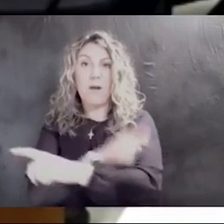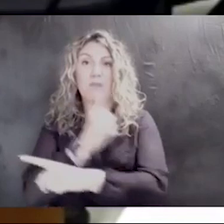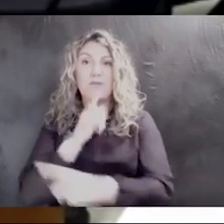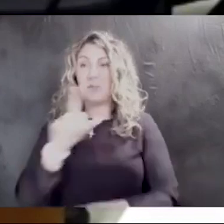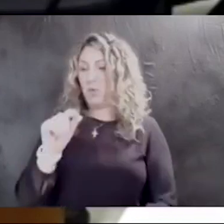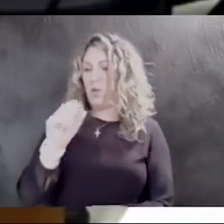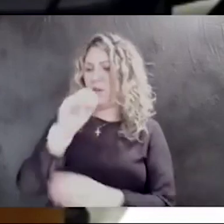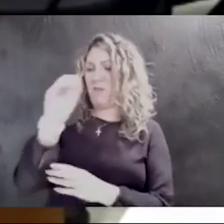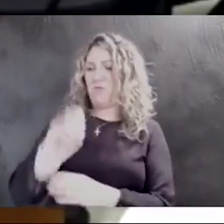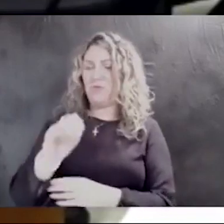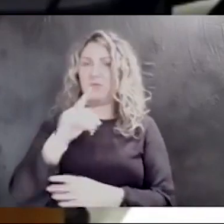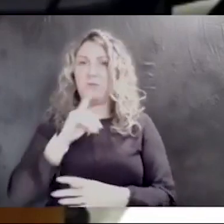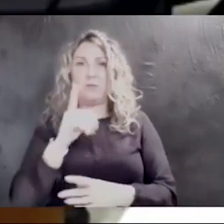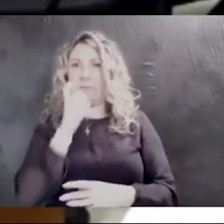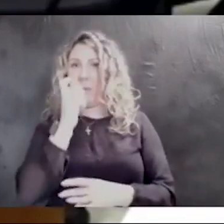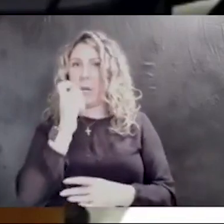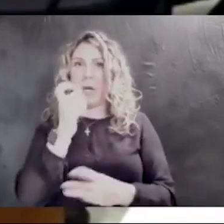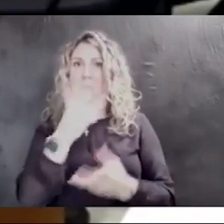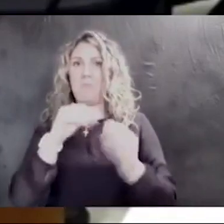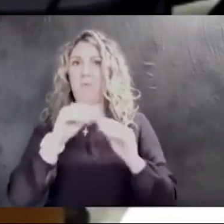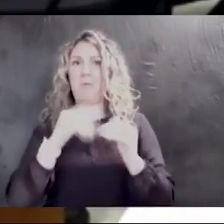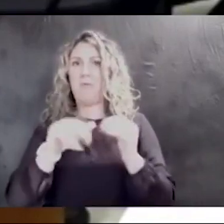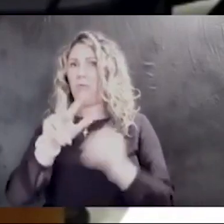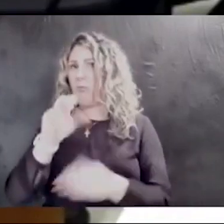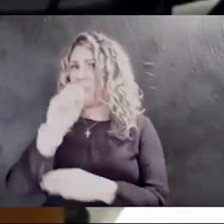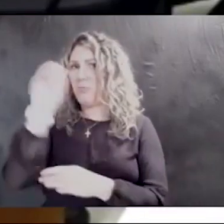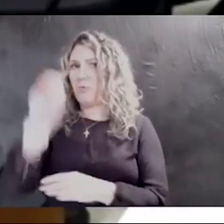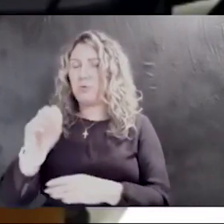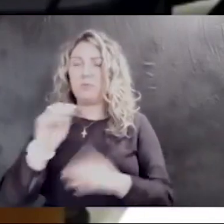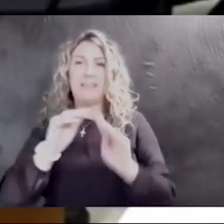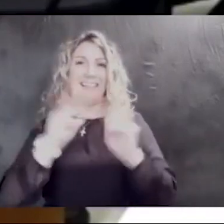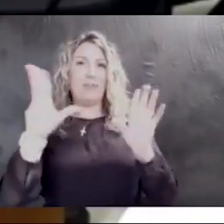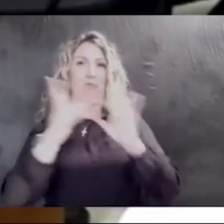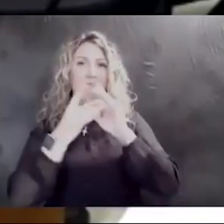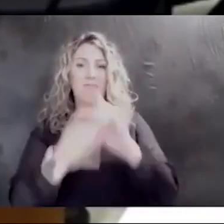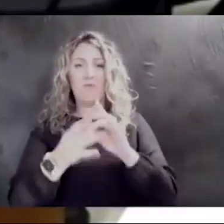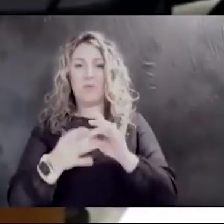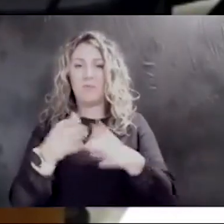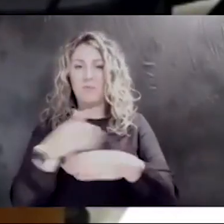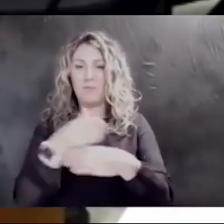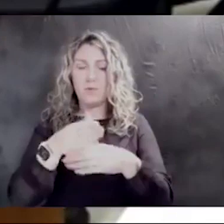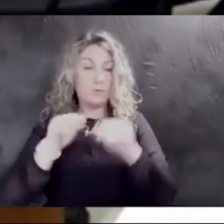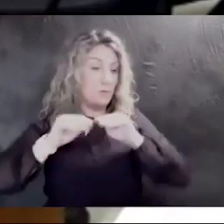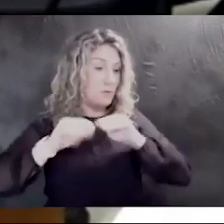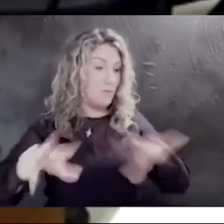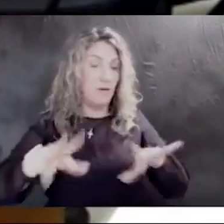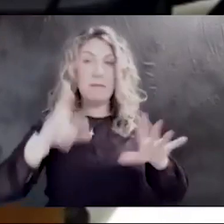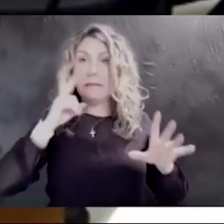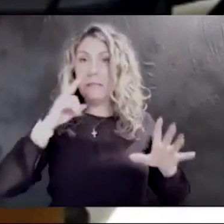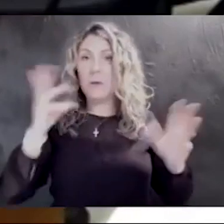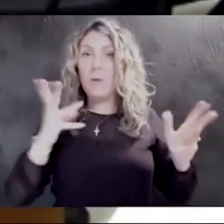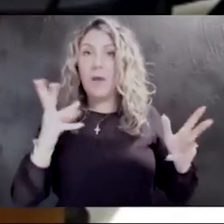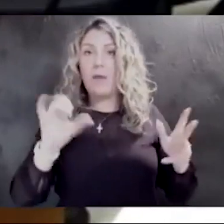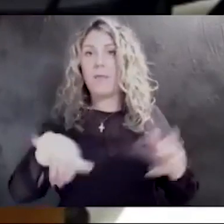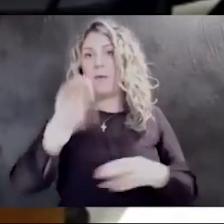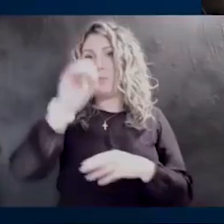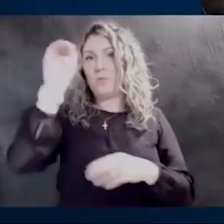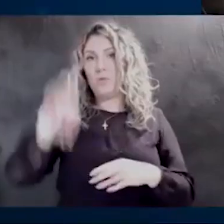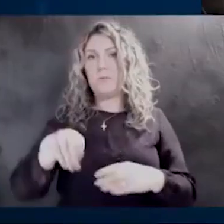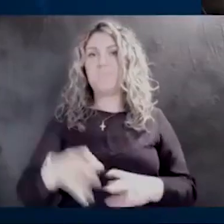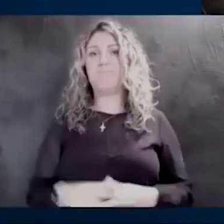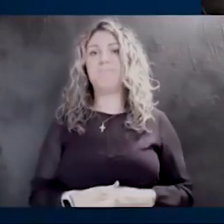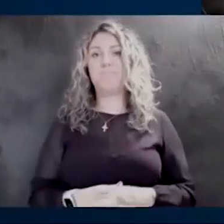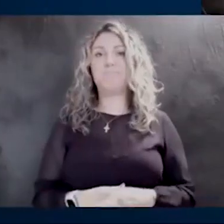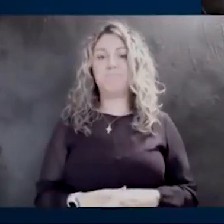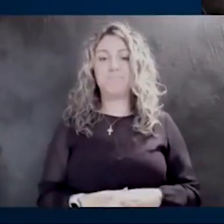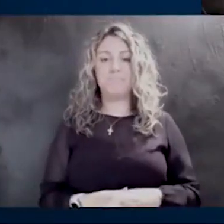low 30s. And so, I mean, but clearly there's a relationship between the spread that we're seeing and what that percentage is. Yeah, if you'll give me 1